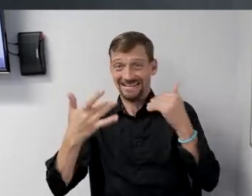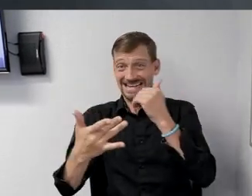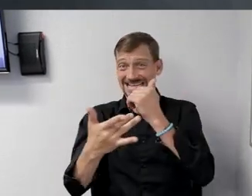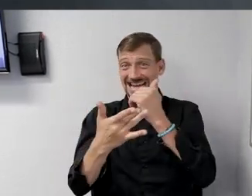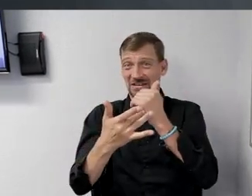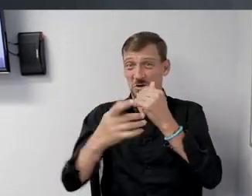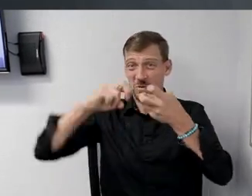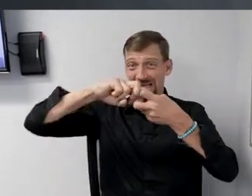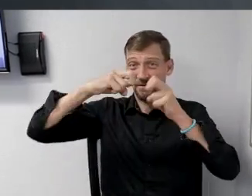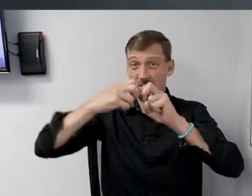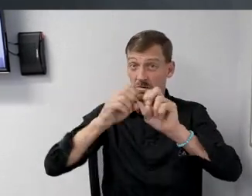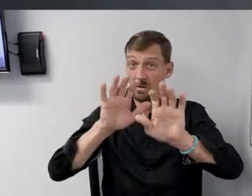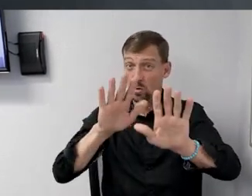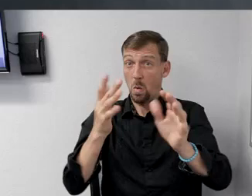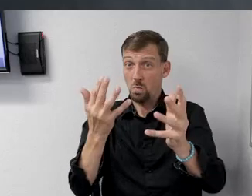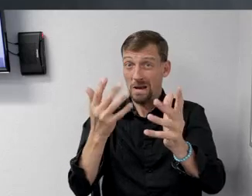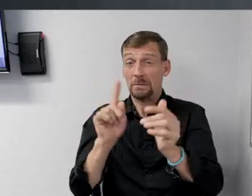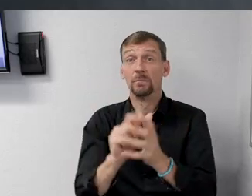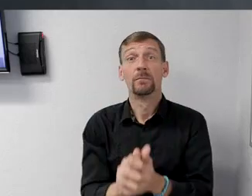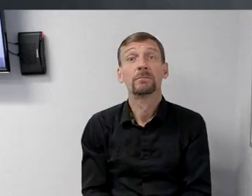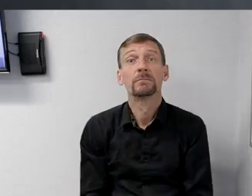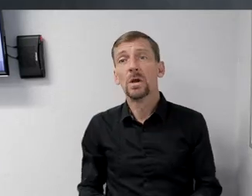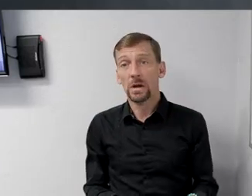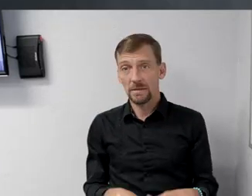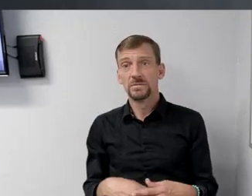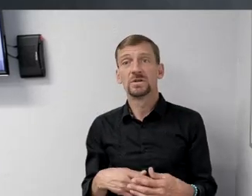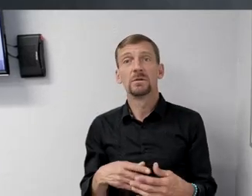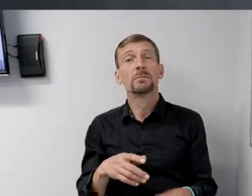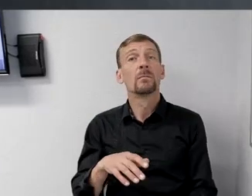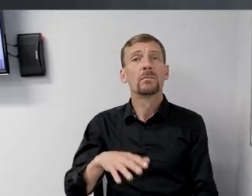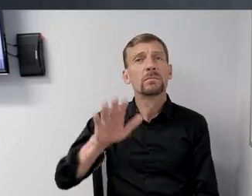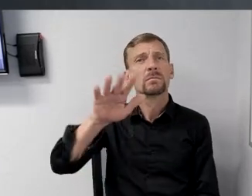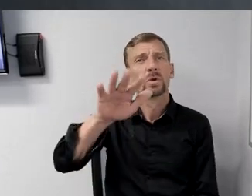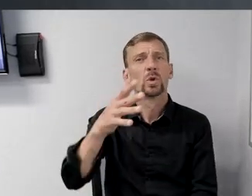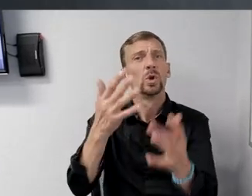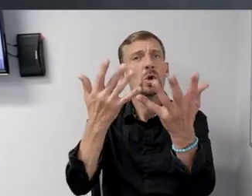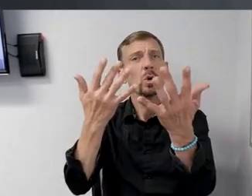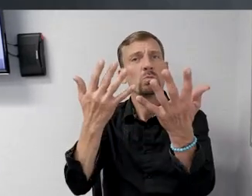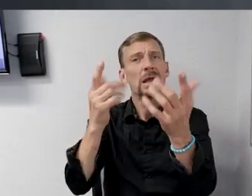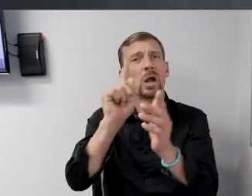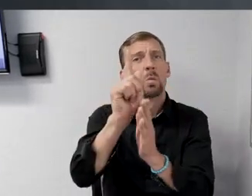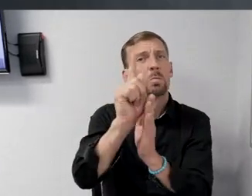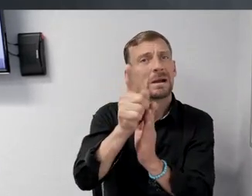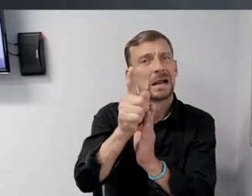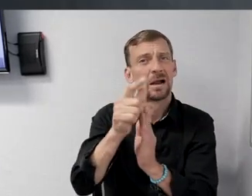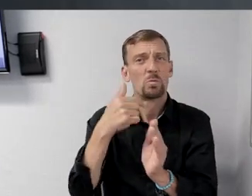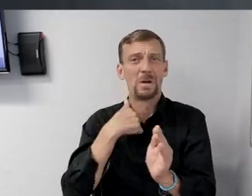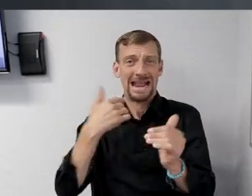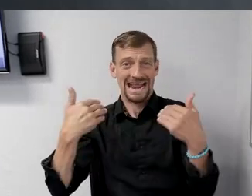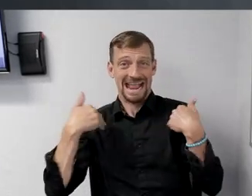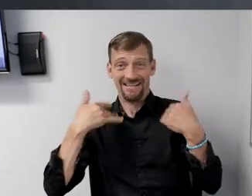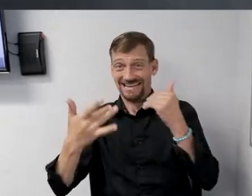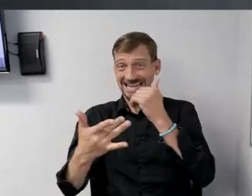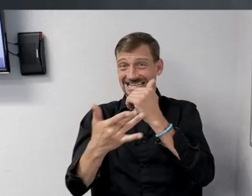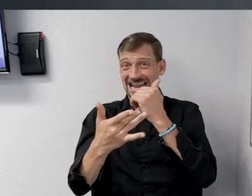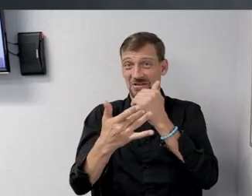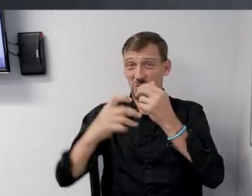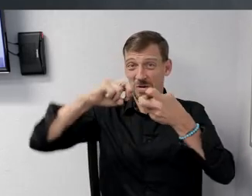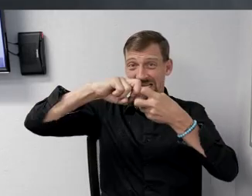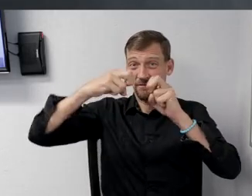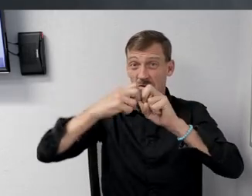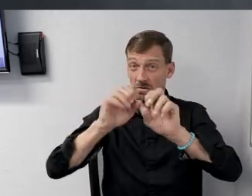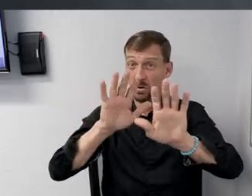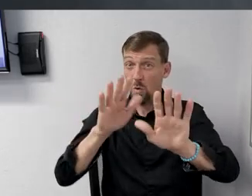gave it to me. So, no, I've been in pretty frequent conversation with the congressman and his office. Kendra, who's